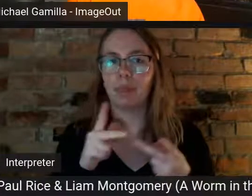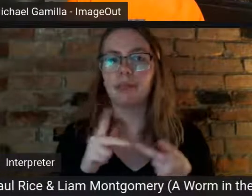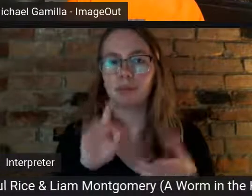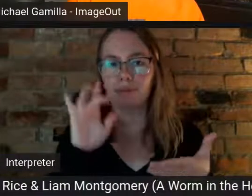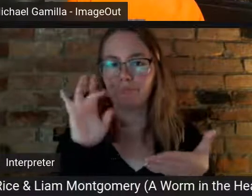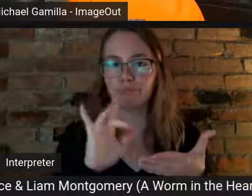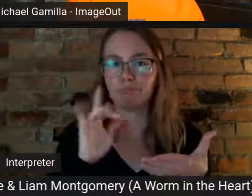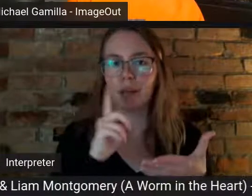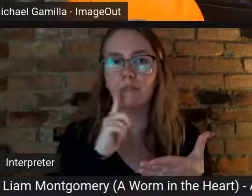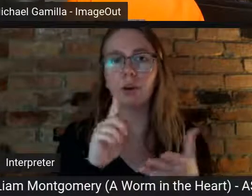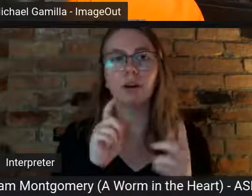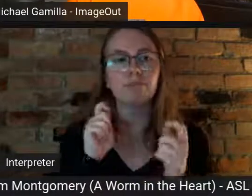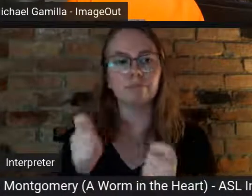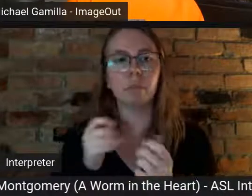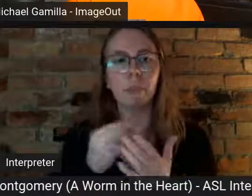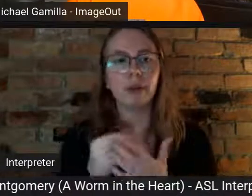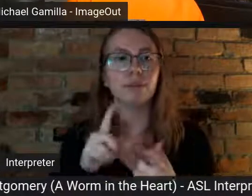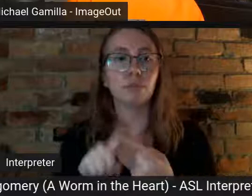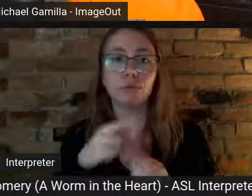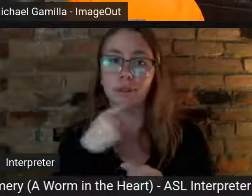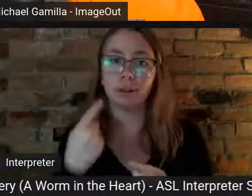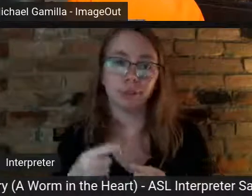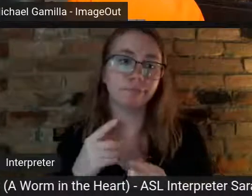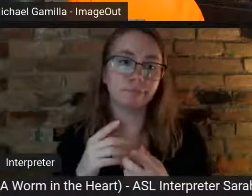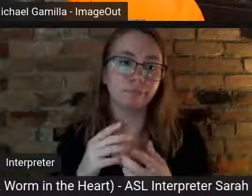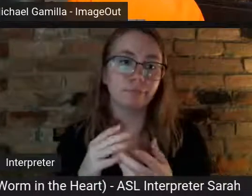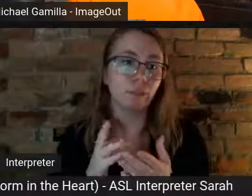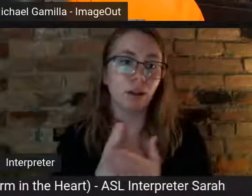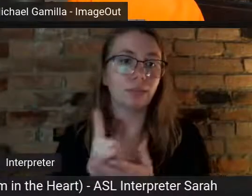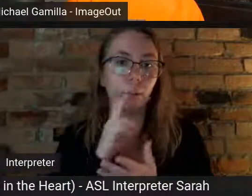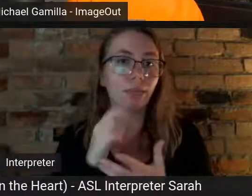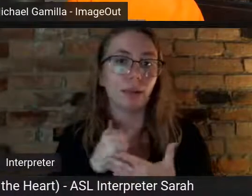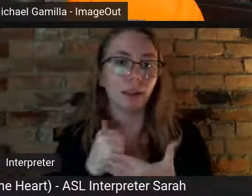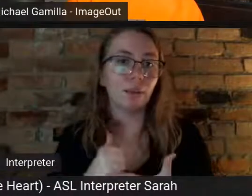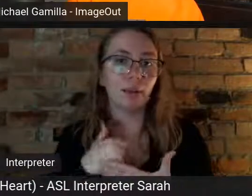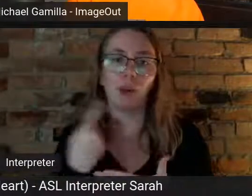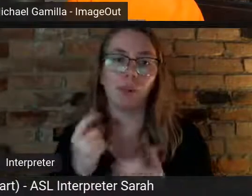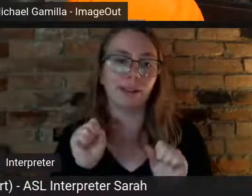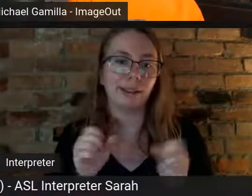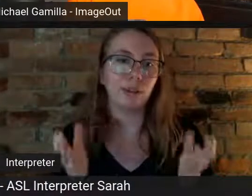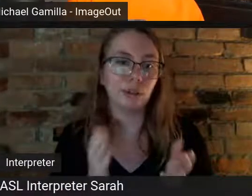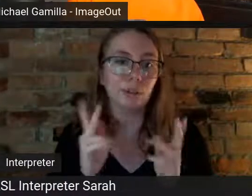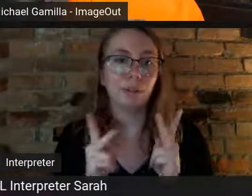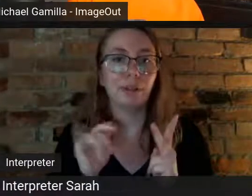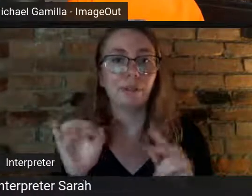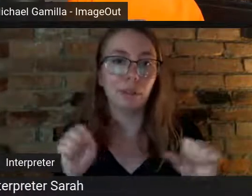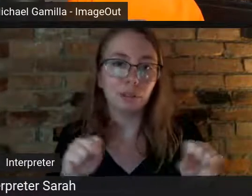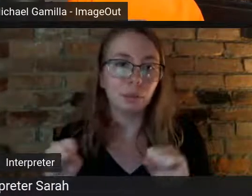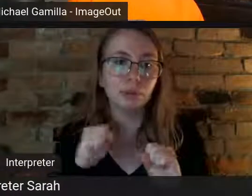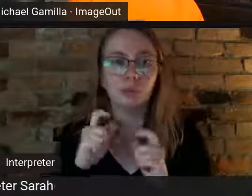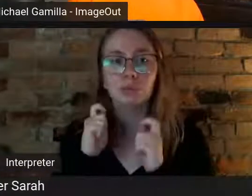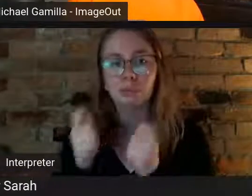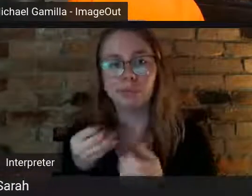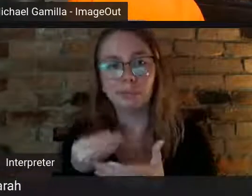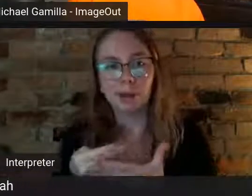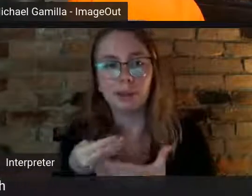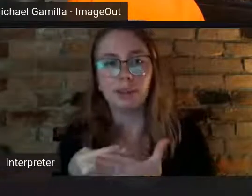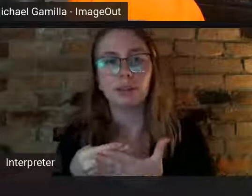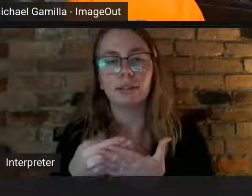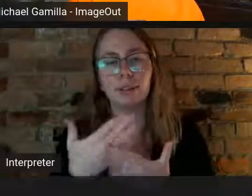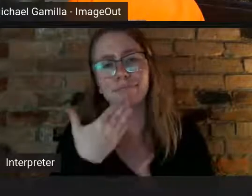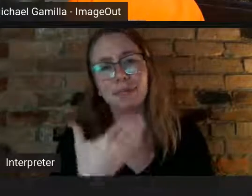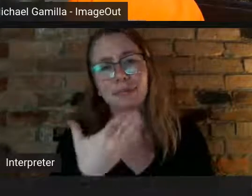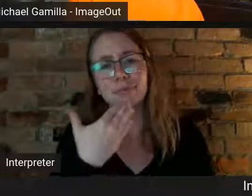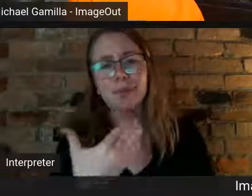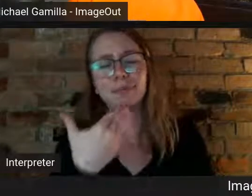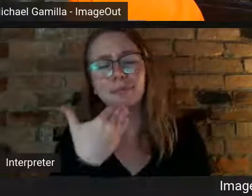genuinely help the situation in Russia. And I can only encourage people, if they can, to do that. And just thank you. Thank you